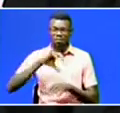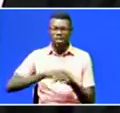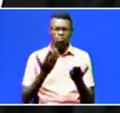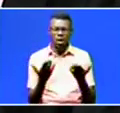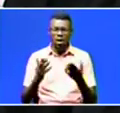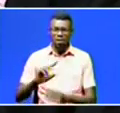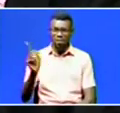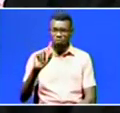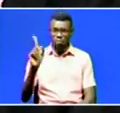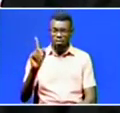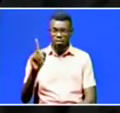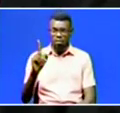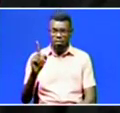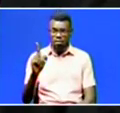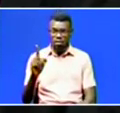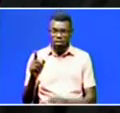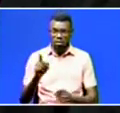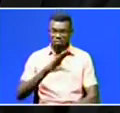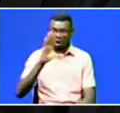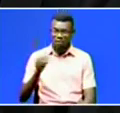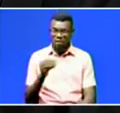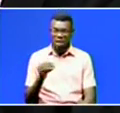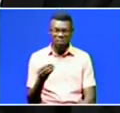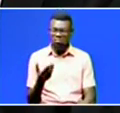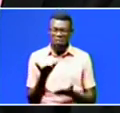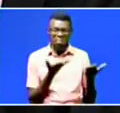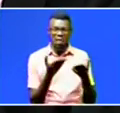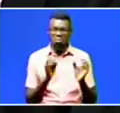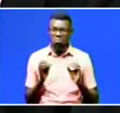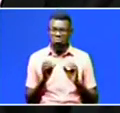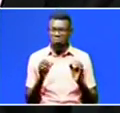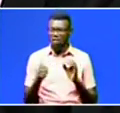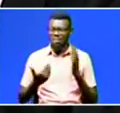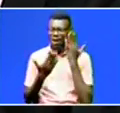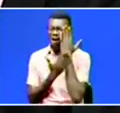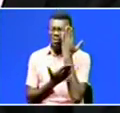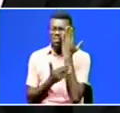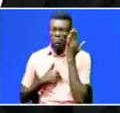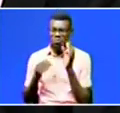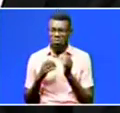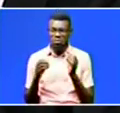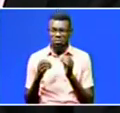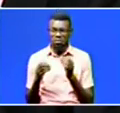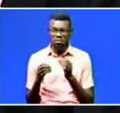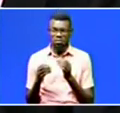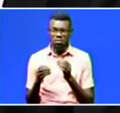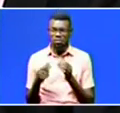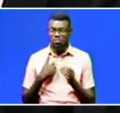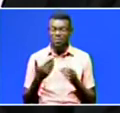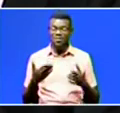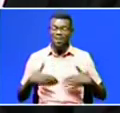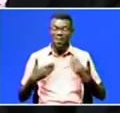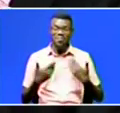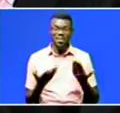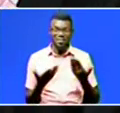Nairobi. In Africa, it is not available in other African countries. So I'm pleased to inform that